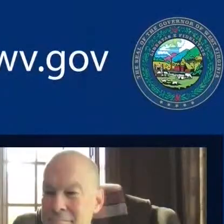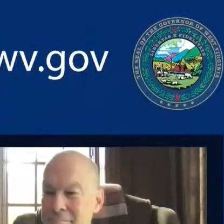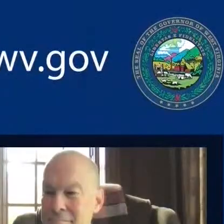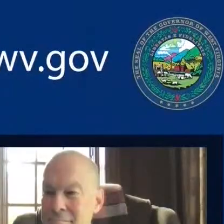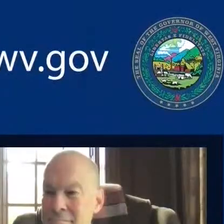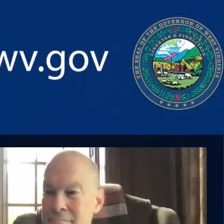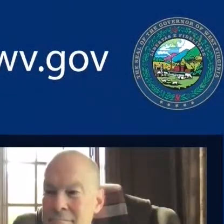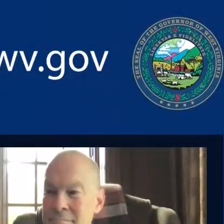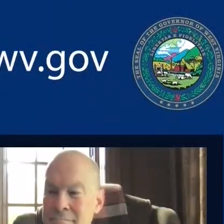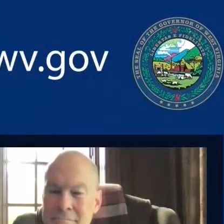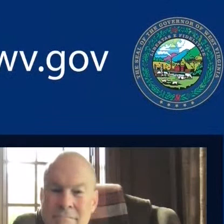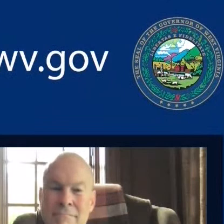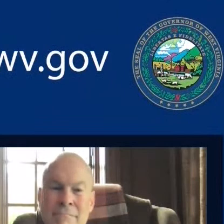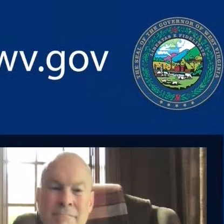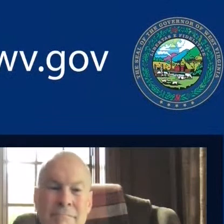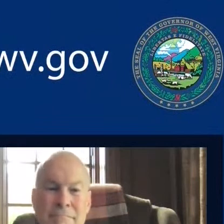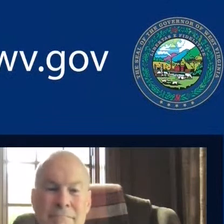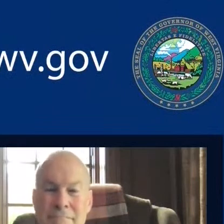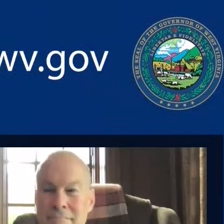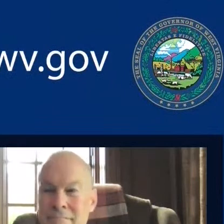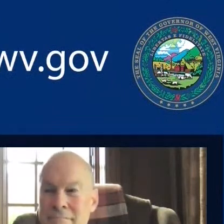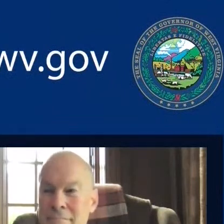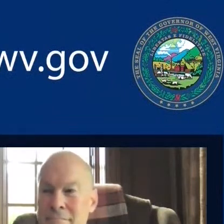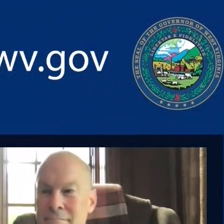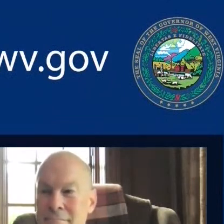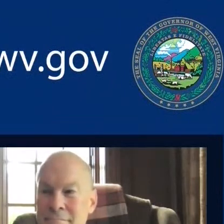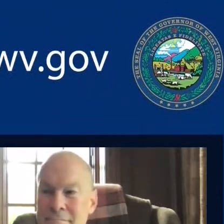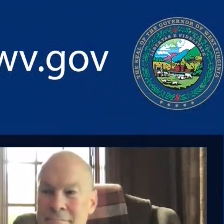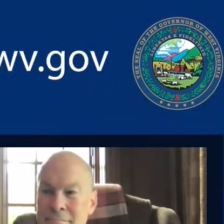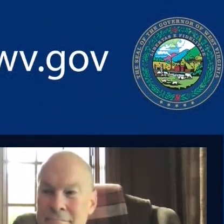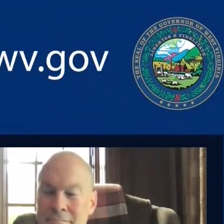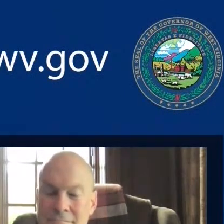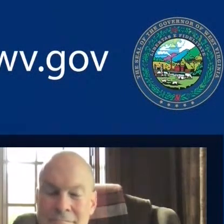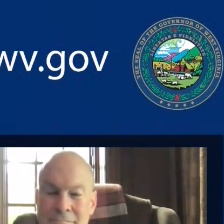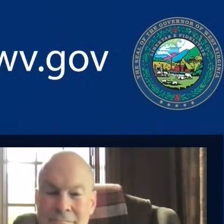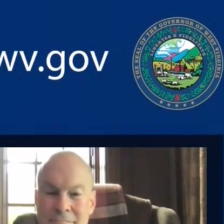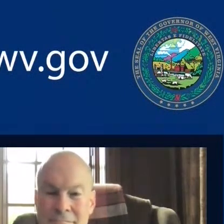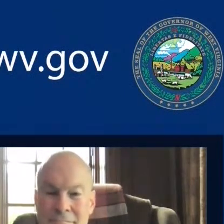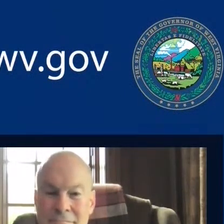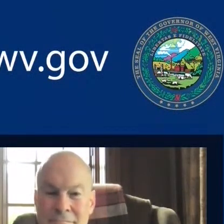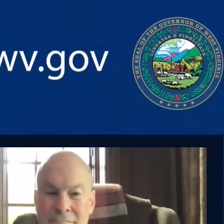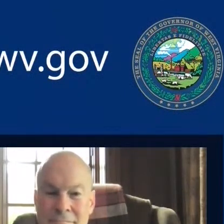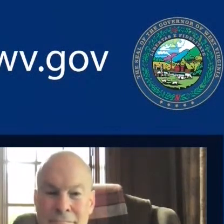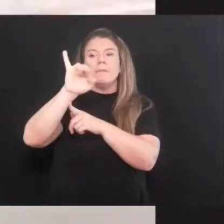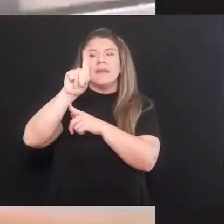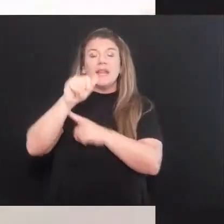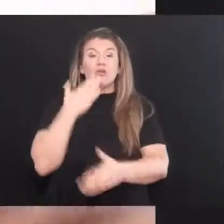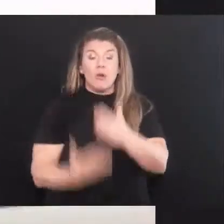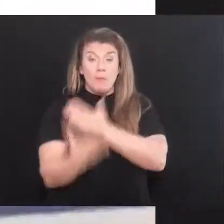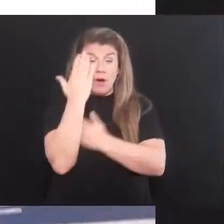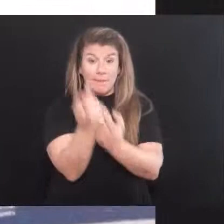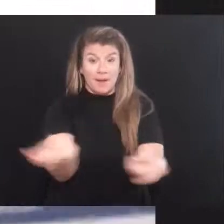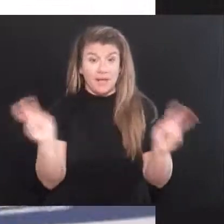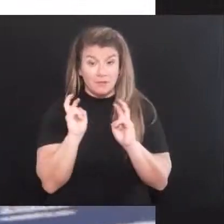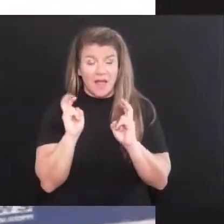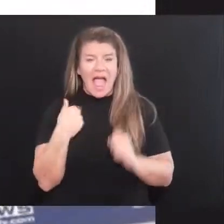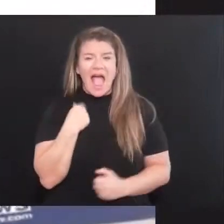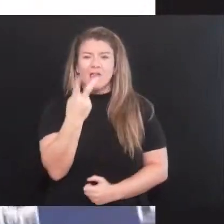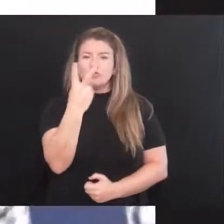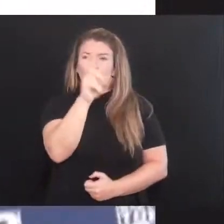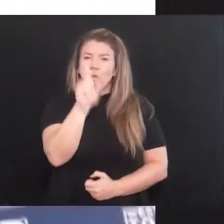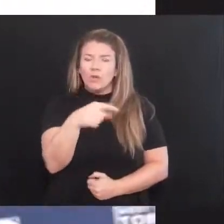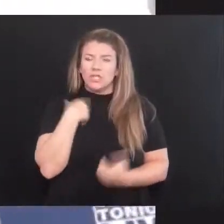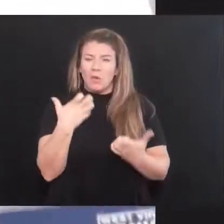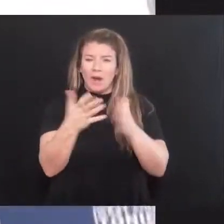All right, thank you, Charles. Next to Mark Curtis with Nexstar Media. Good morning, Governor and cabinet members. I have two related questions I'd like